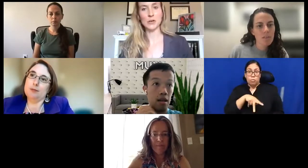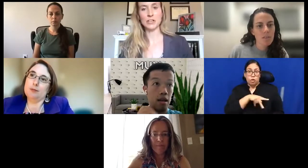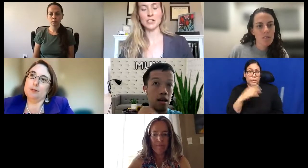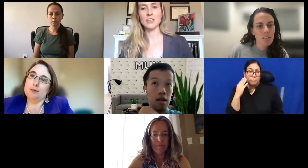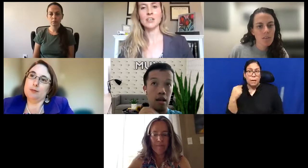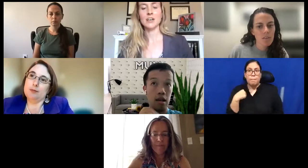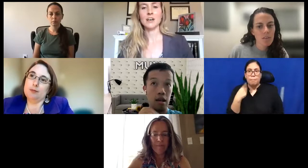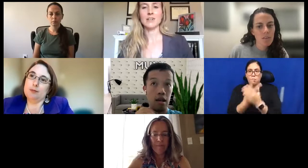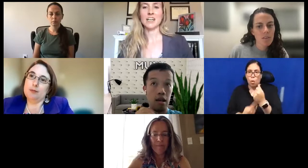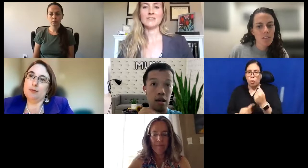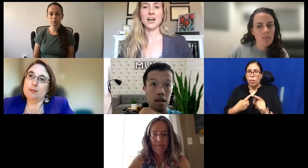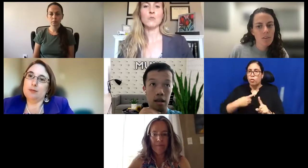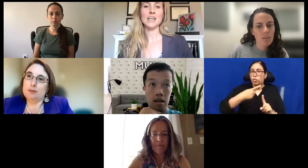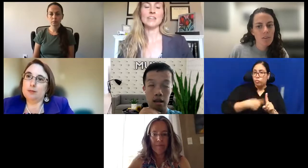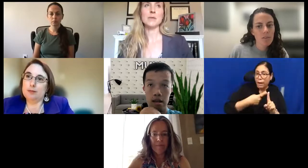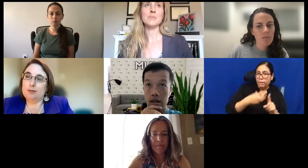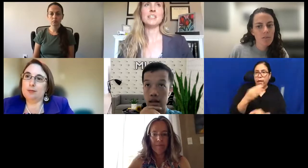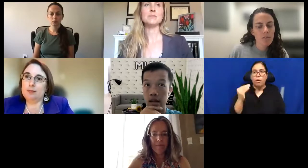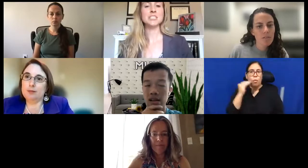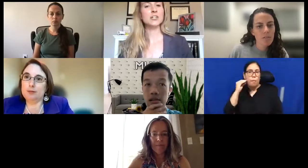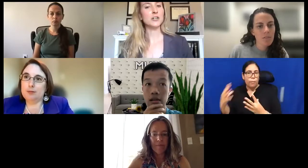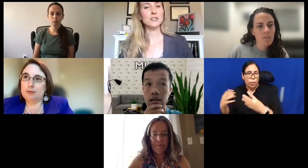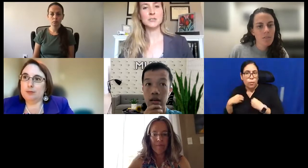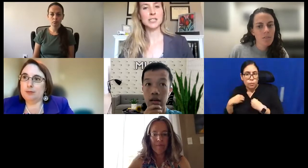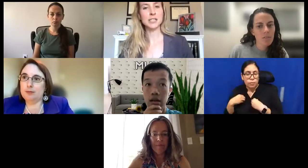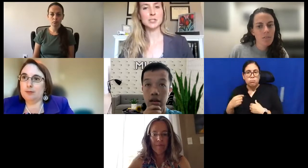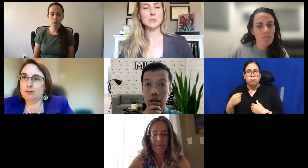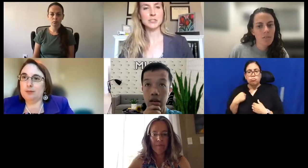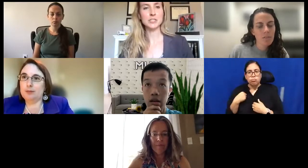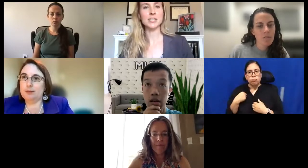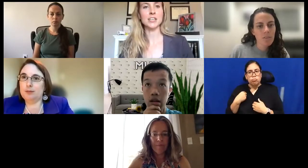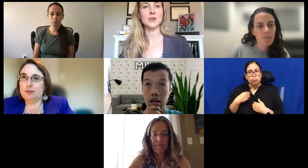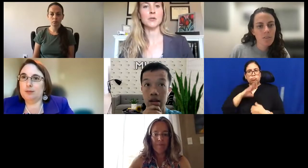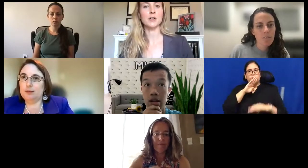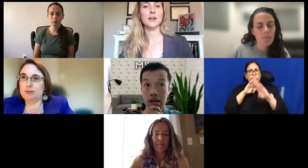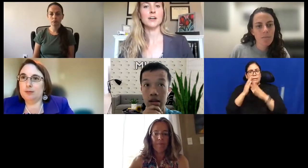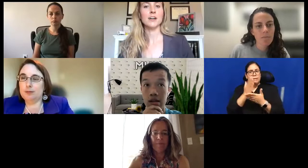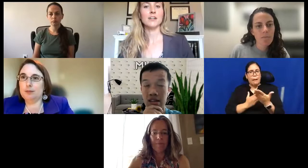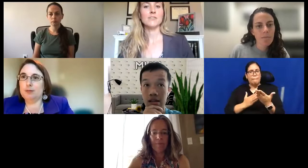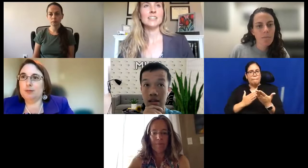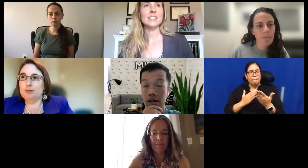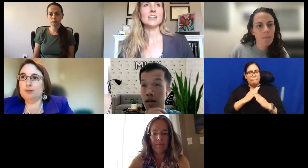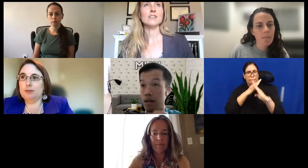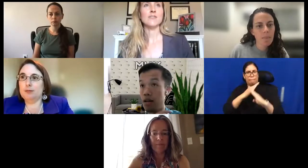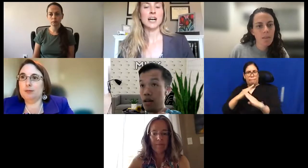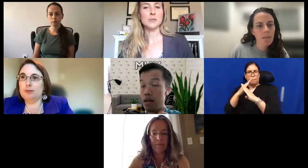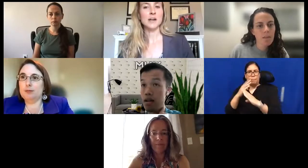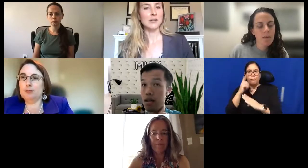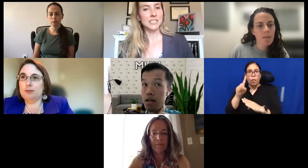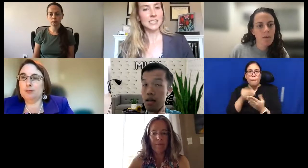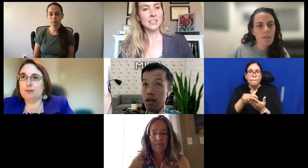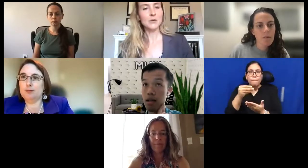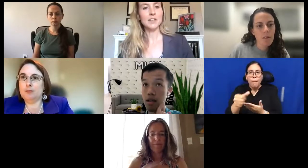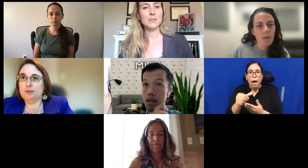and a homeowner. I've dealt with specific hurdles when it came to purchasing or finding